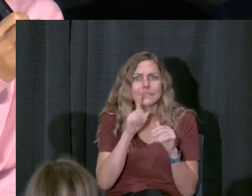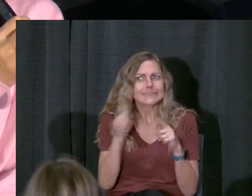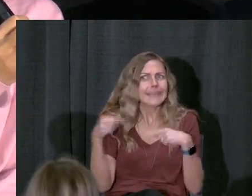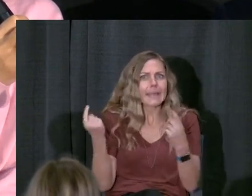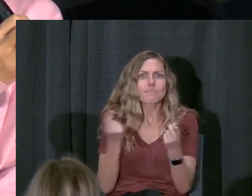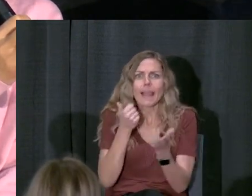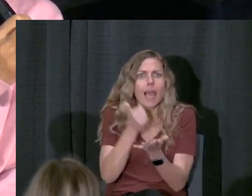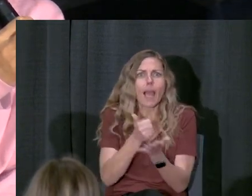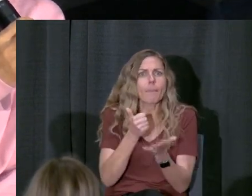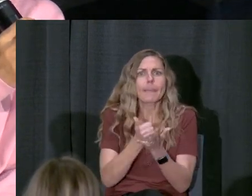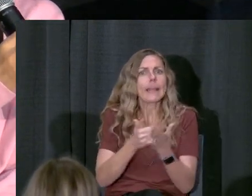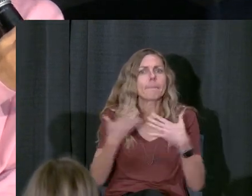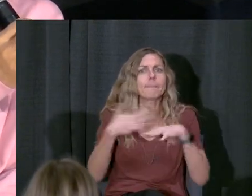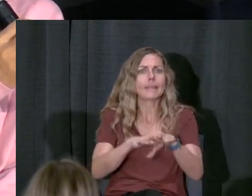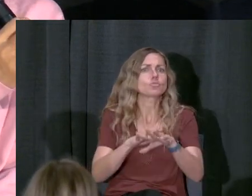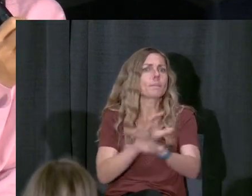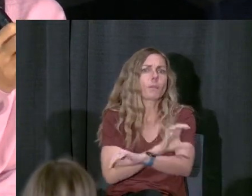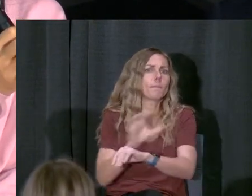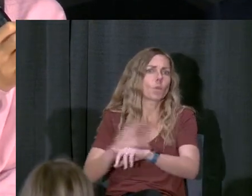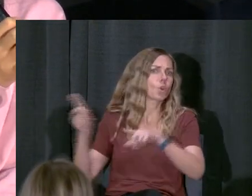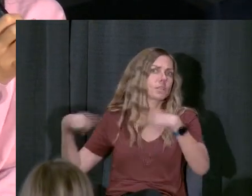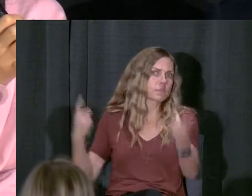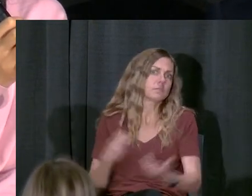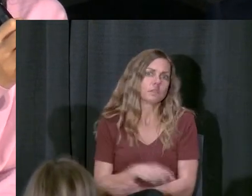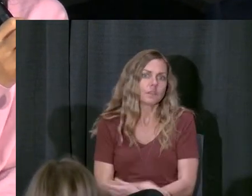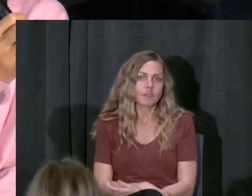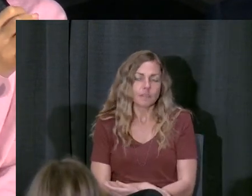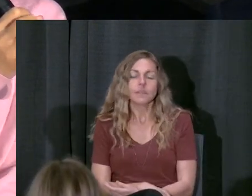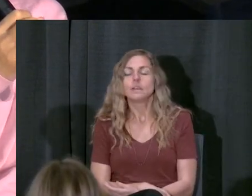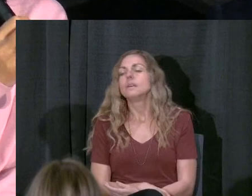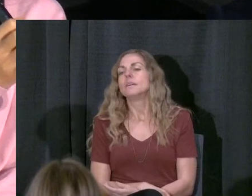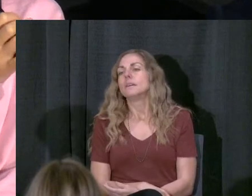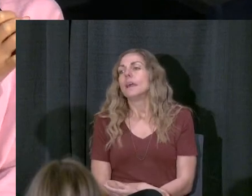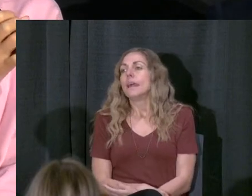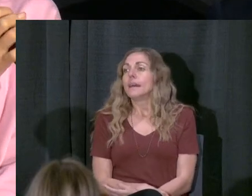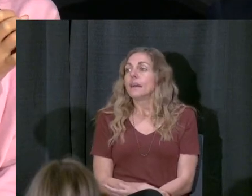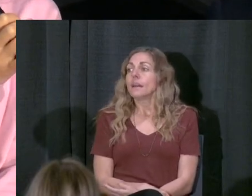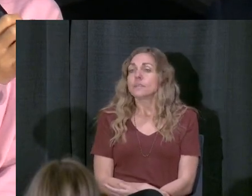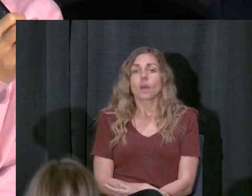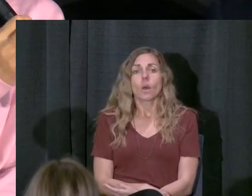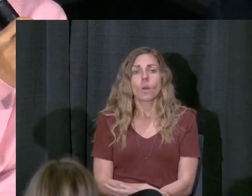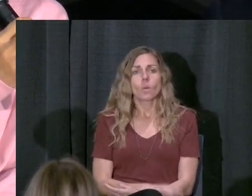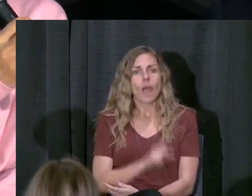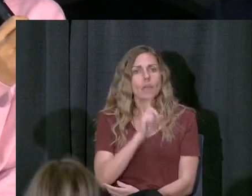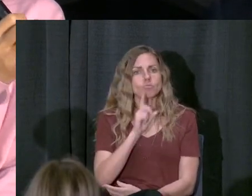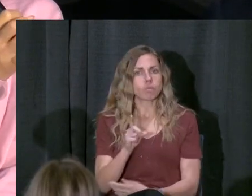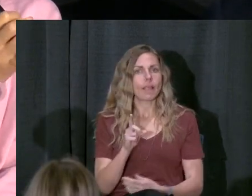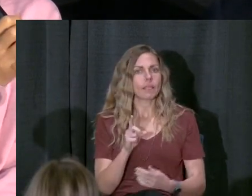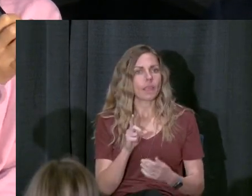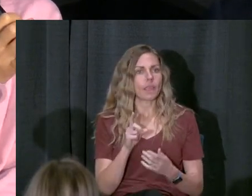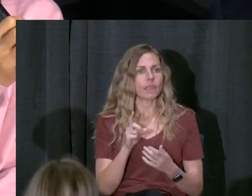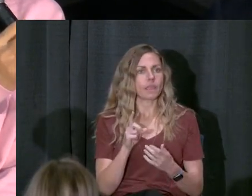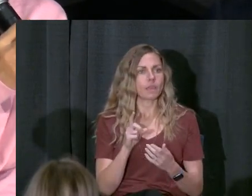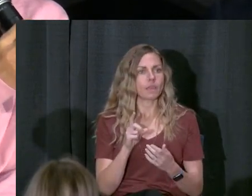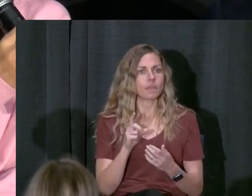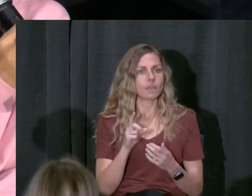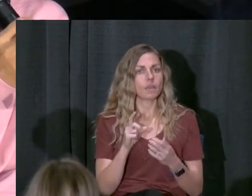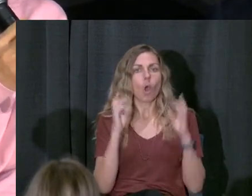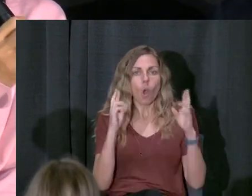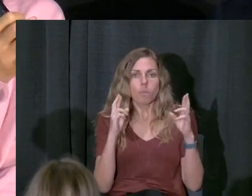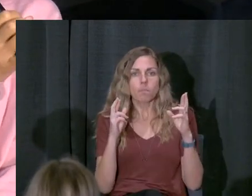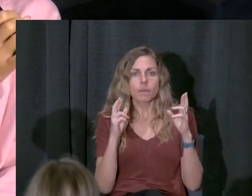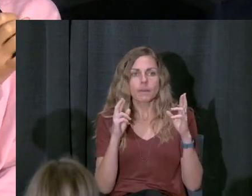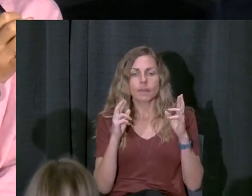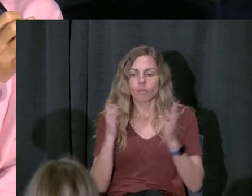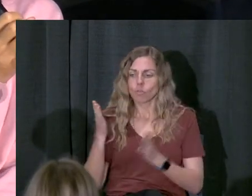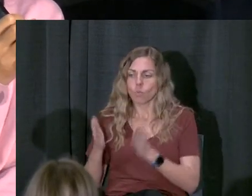the mainstream computers. So I really hope the needs of the assistive robots will